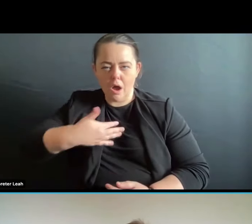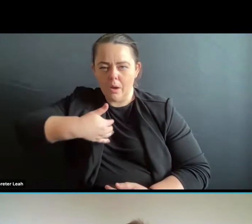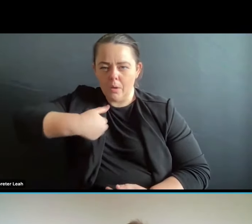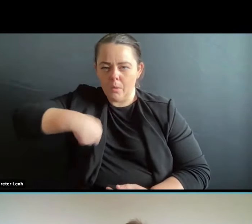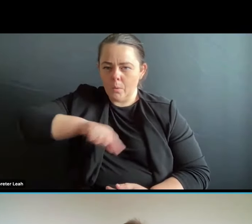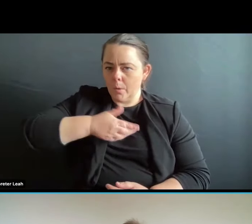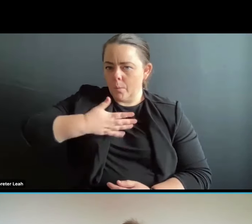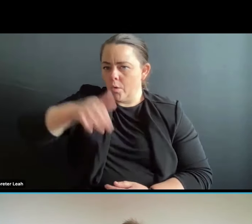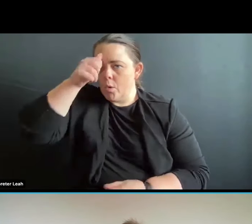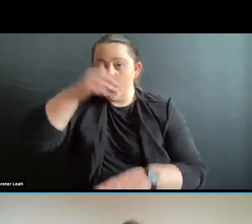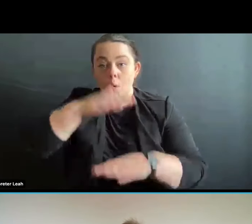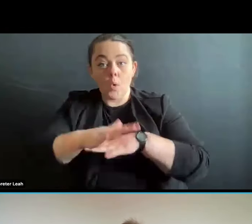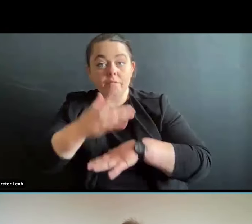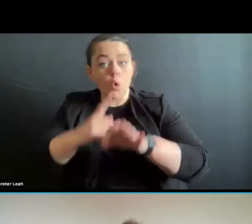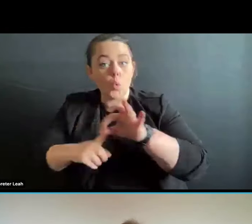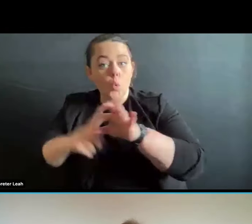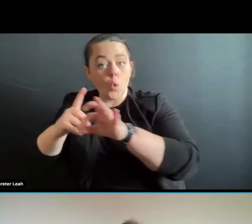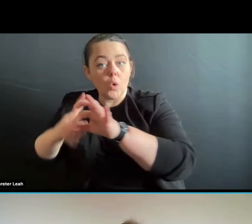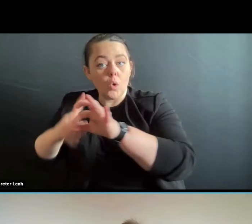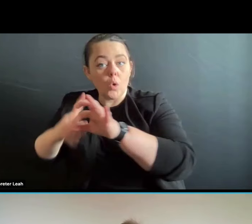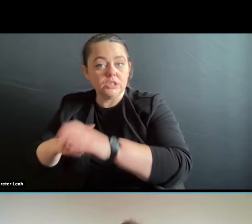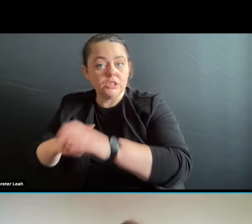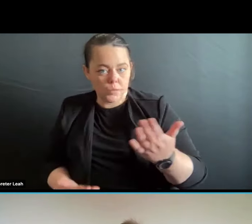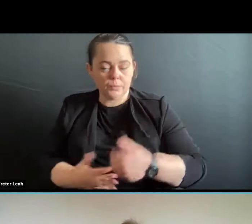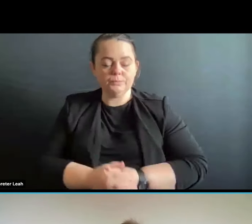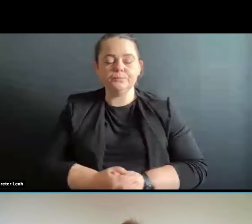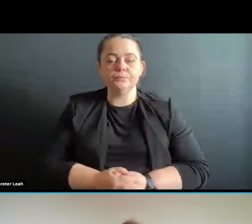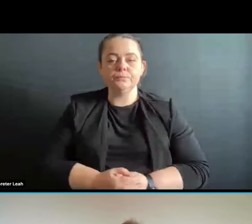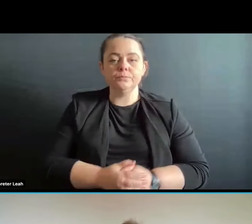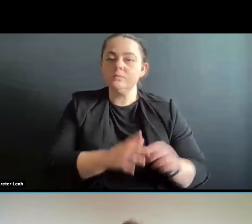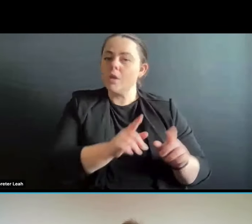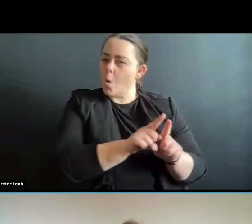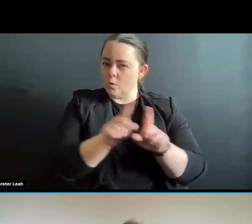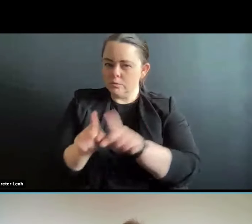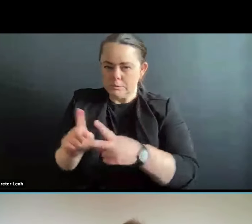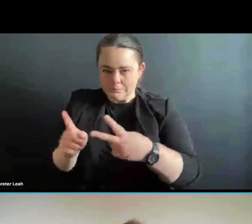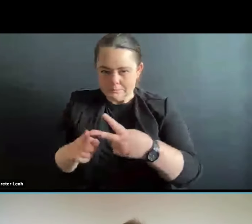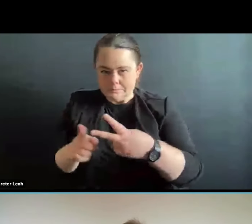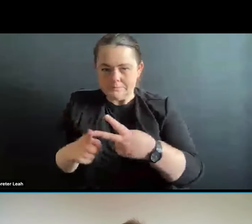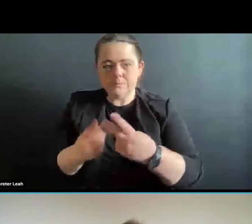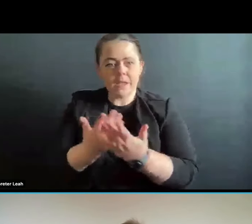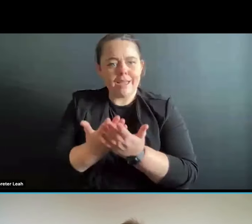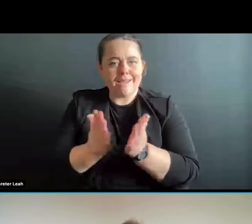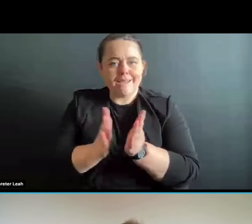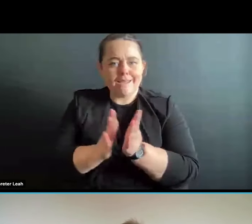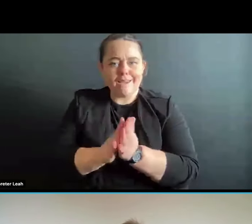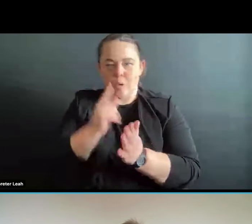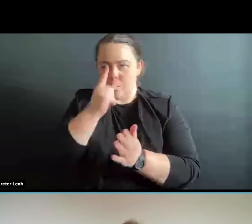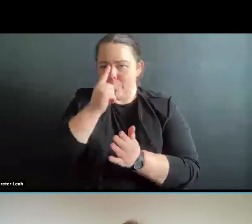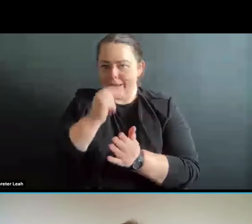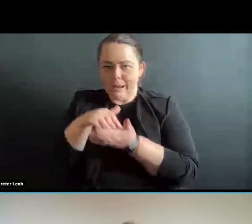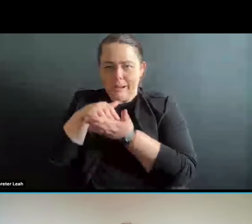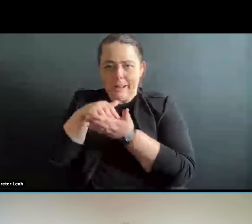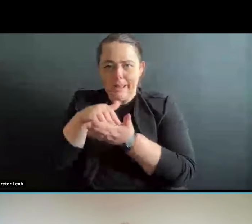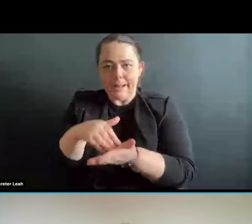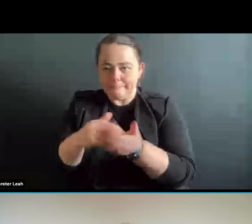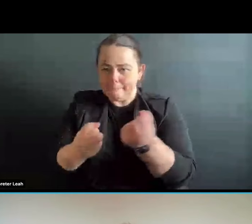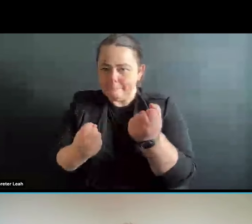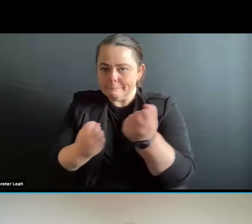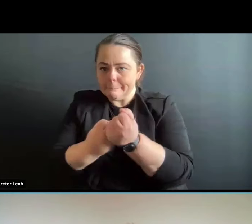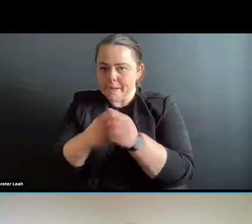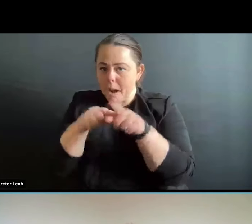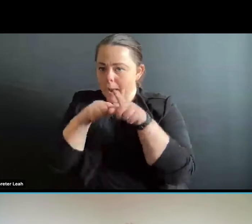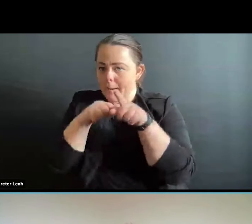quarterly reporting is, but also how we will be working to support compliance. So I've just moved